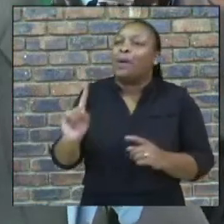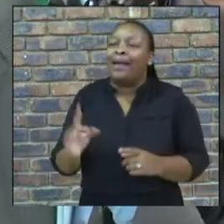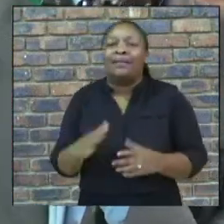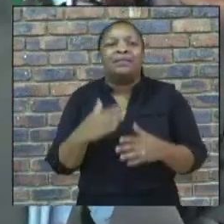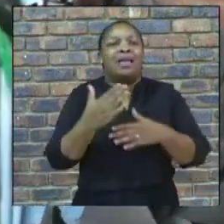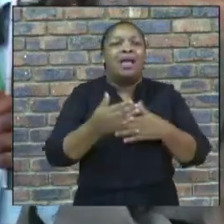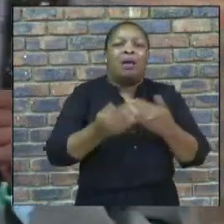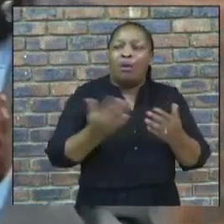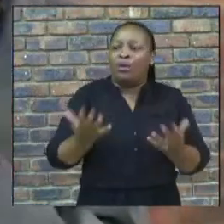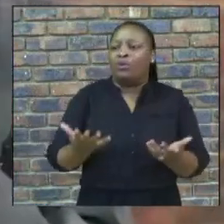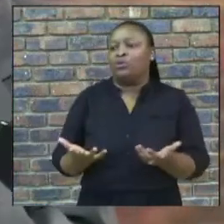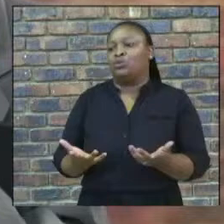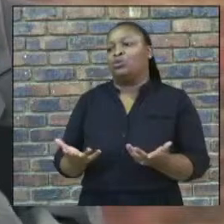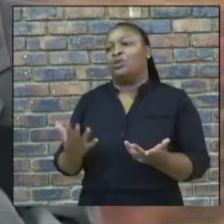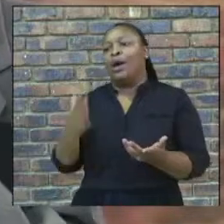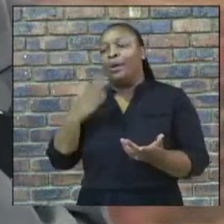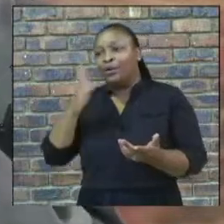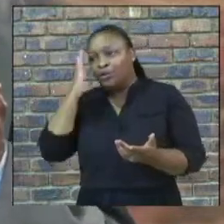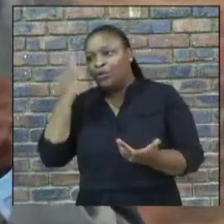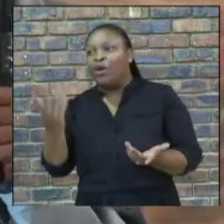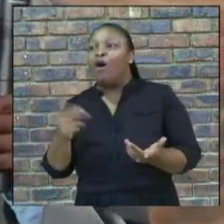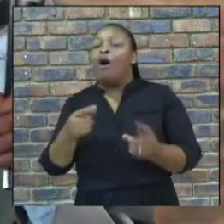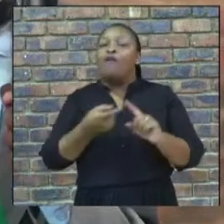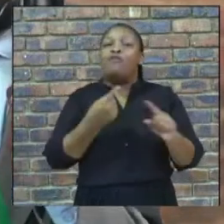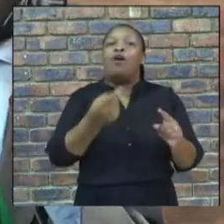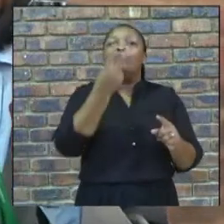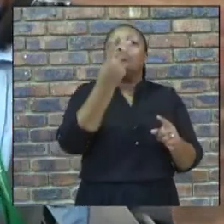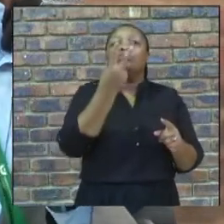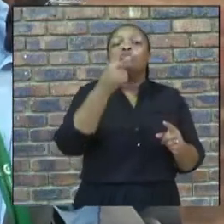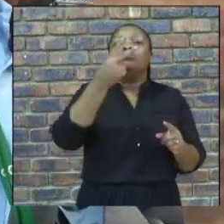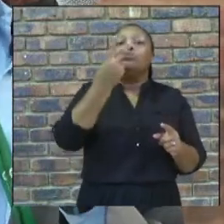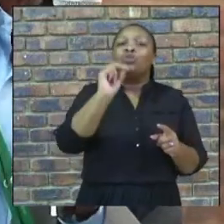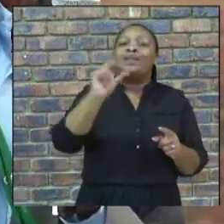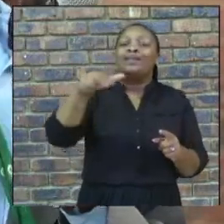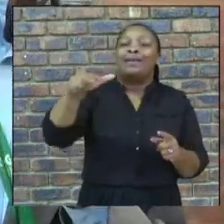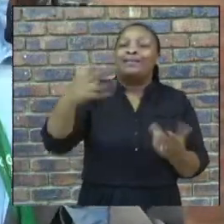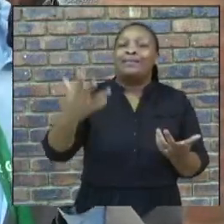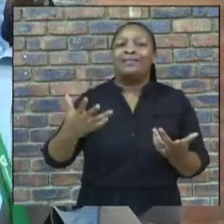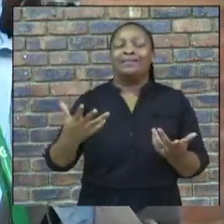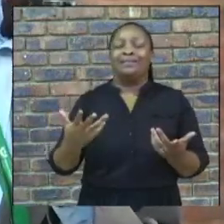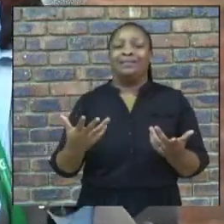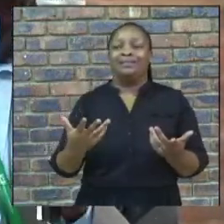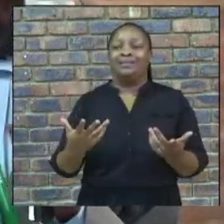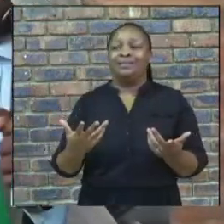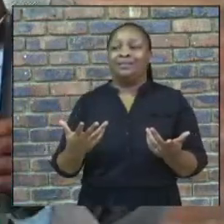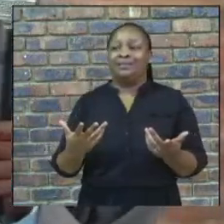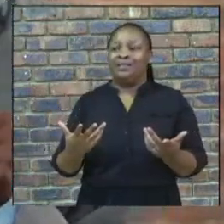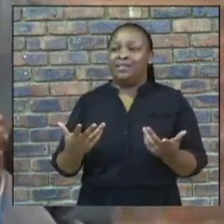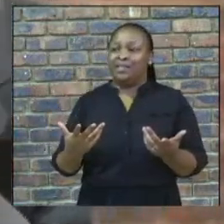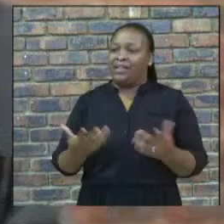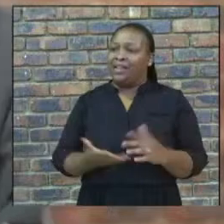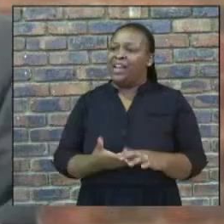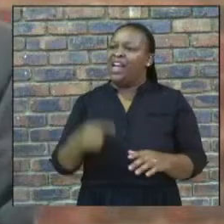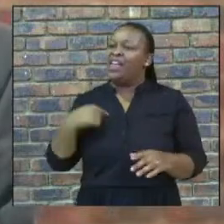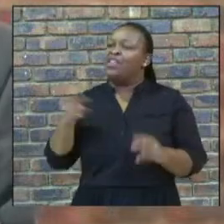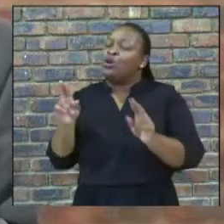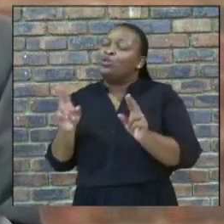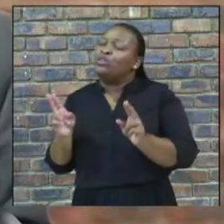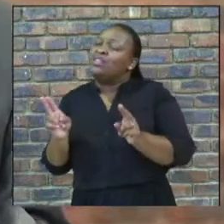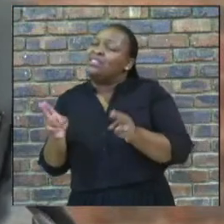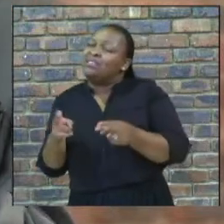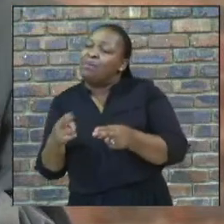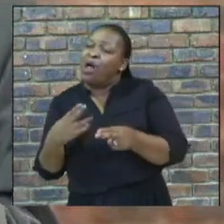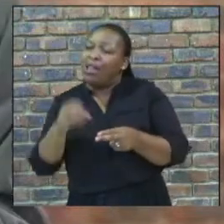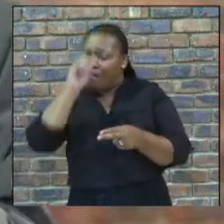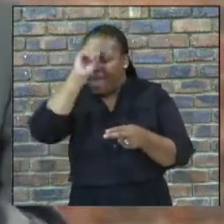2018 or 2019, somewhere there. How many small-scale miners have you started?